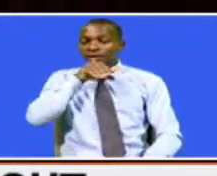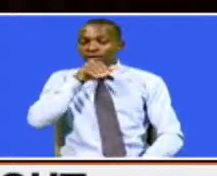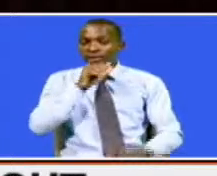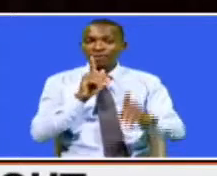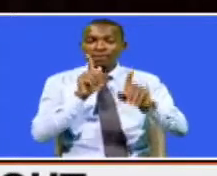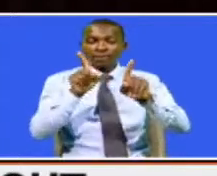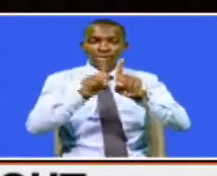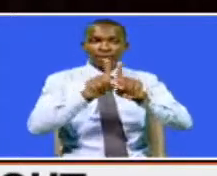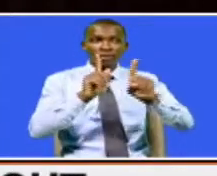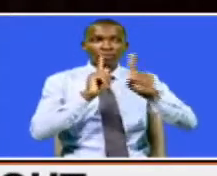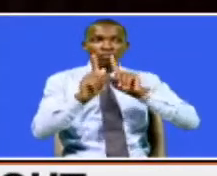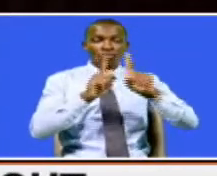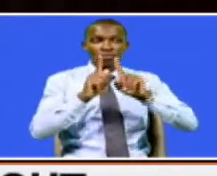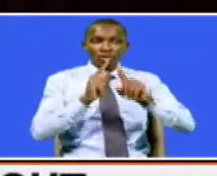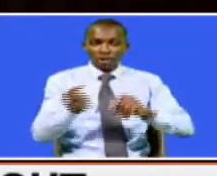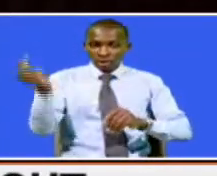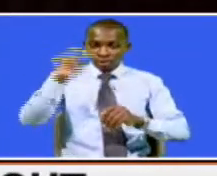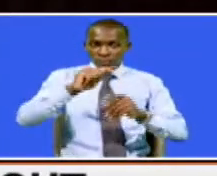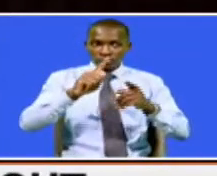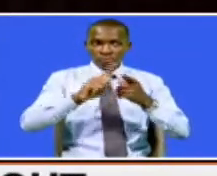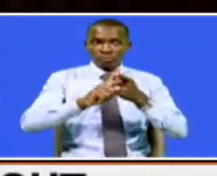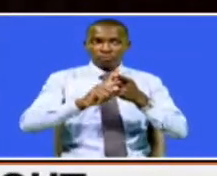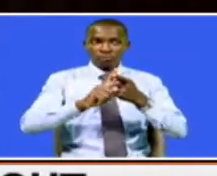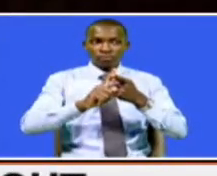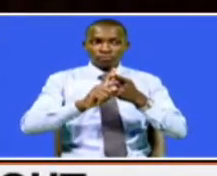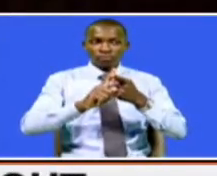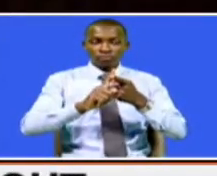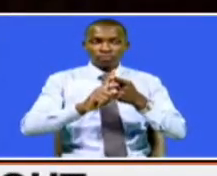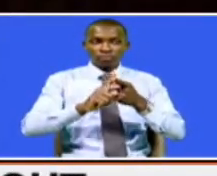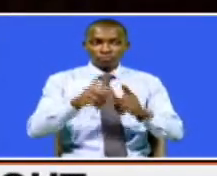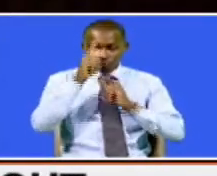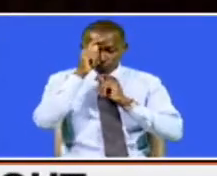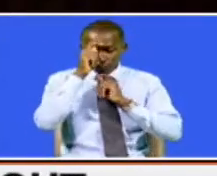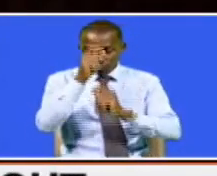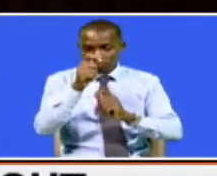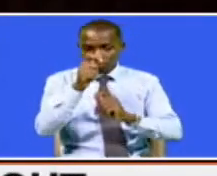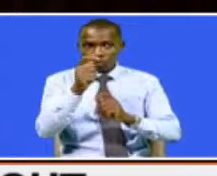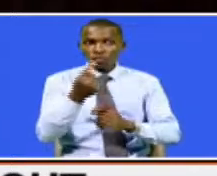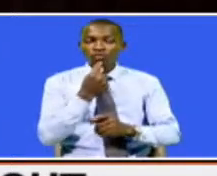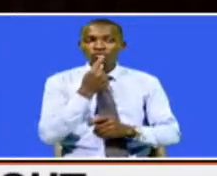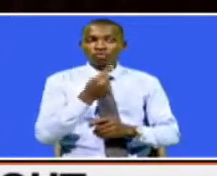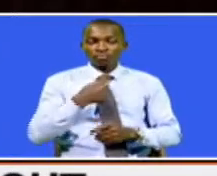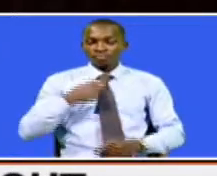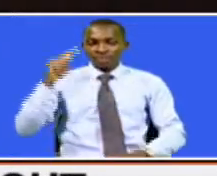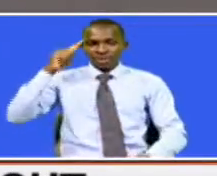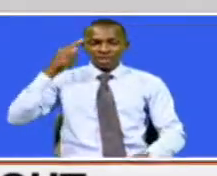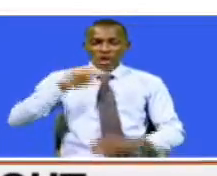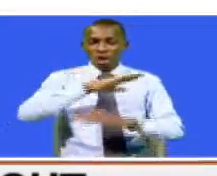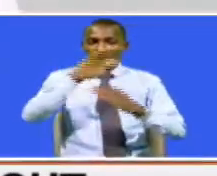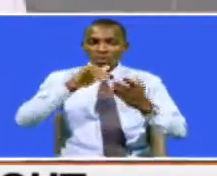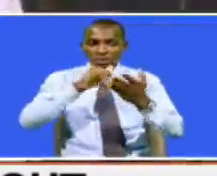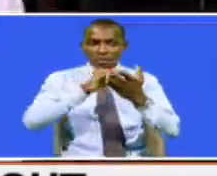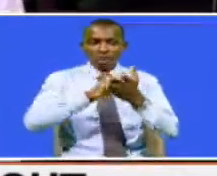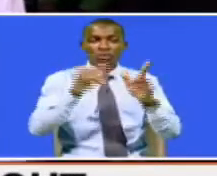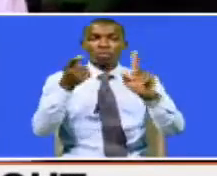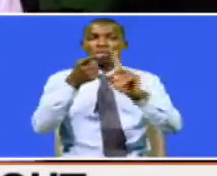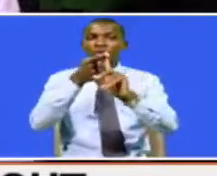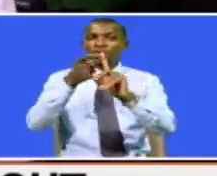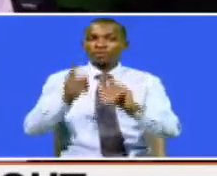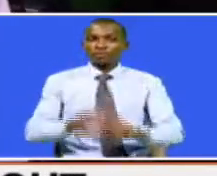that he's calling for his supporters to be calm and to respect the process. So I think all of that is a positive.